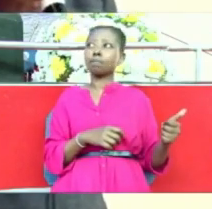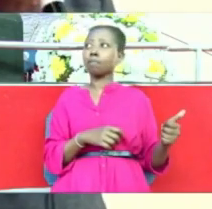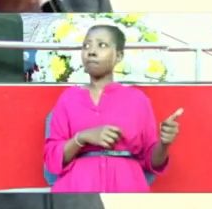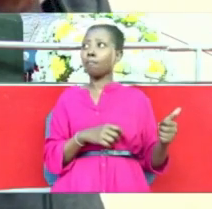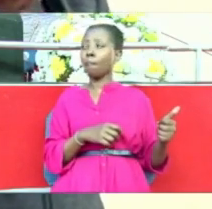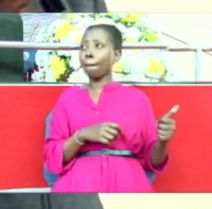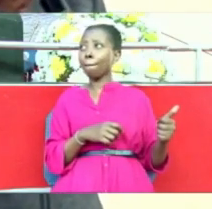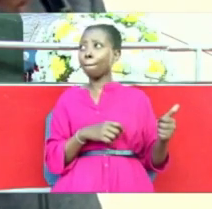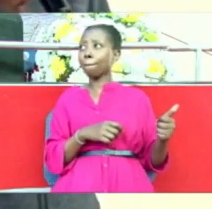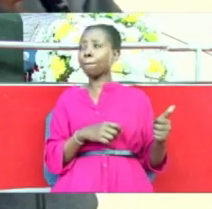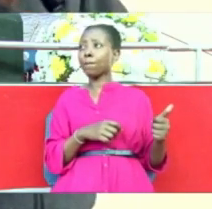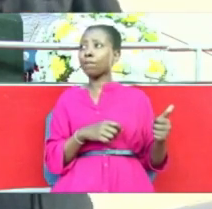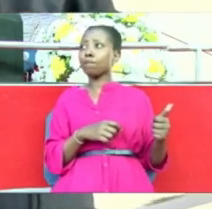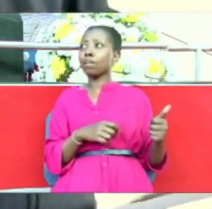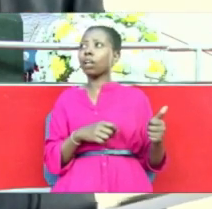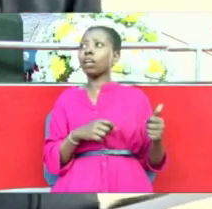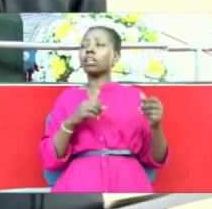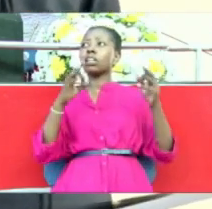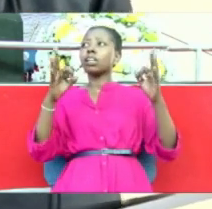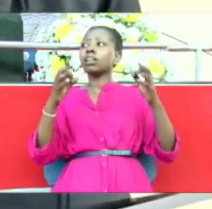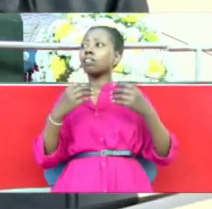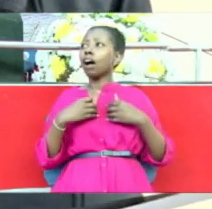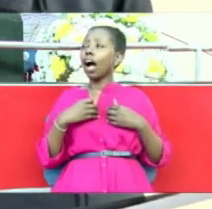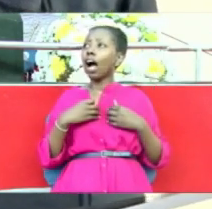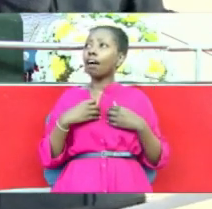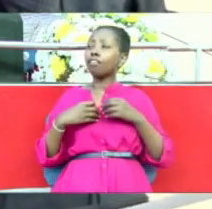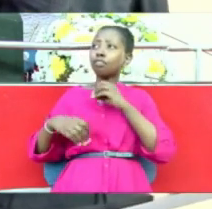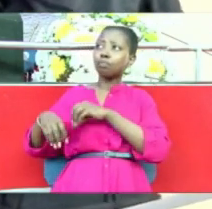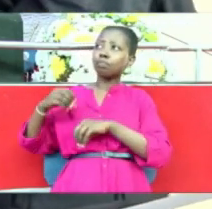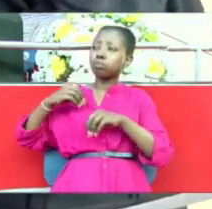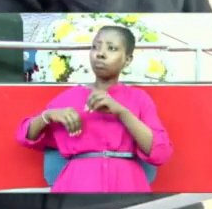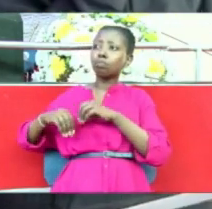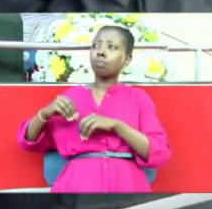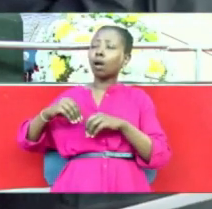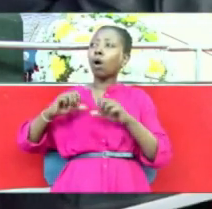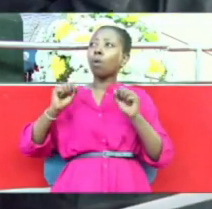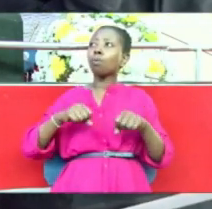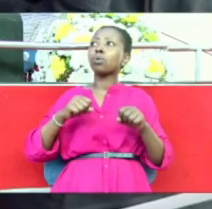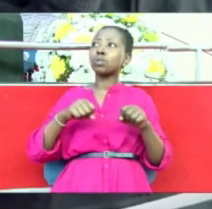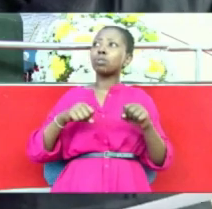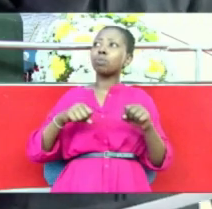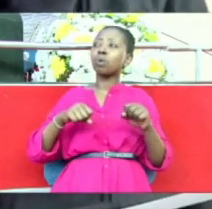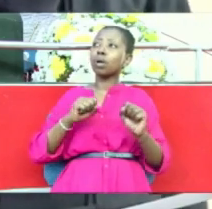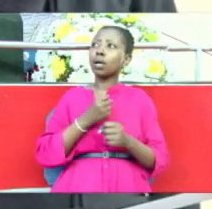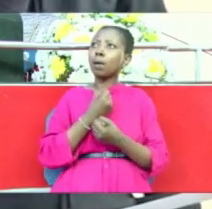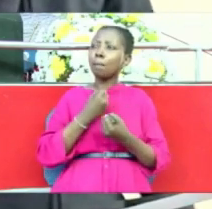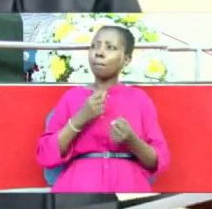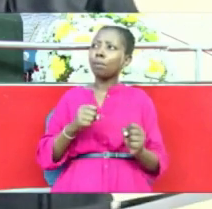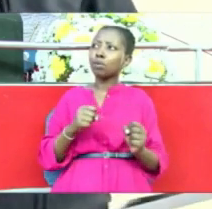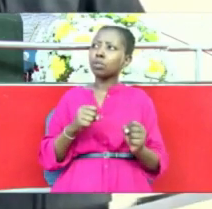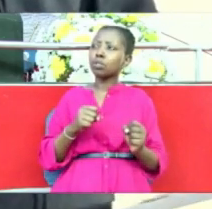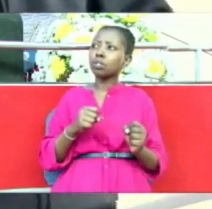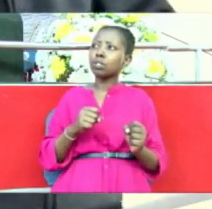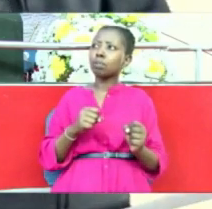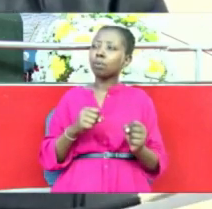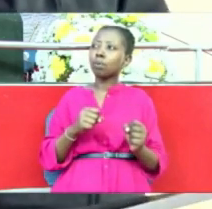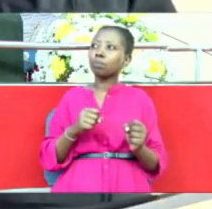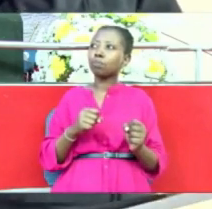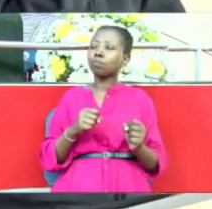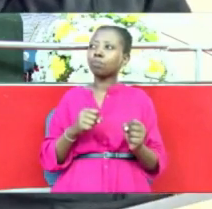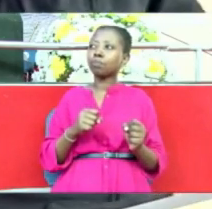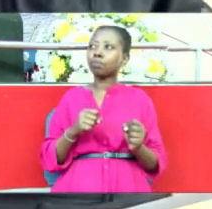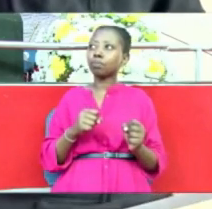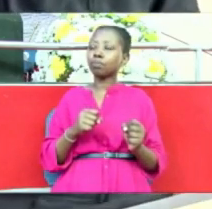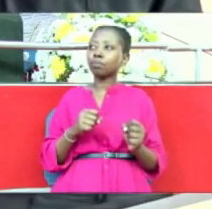in possession will struggle in helping others. He that is small in stature